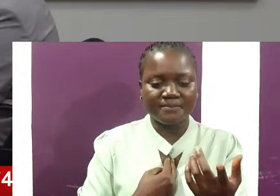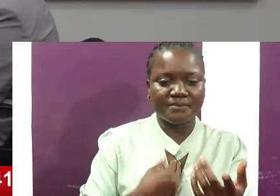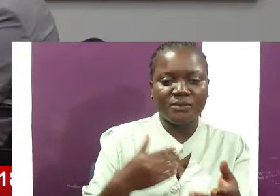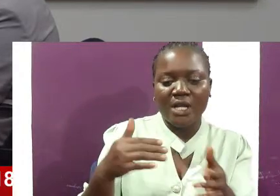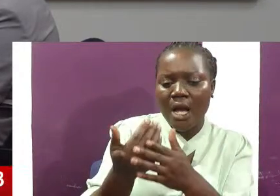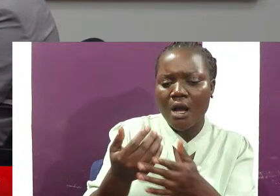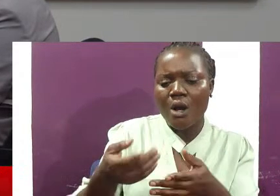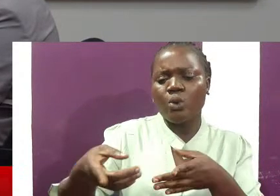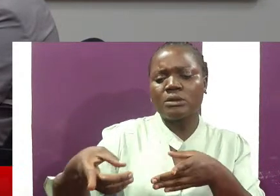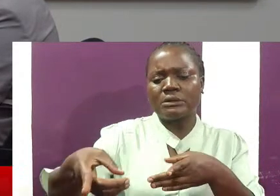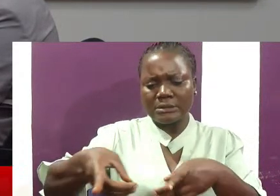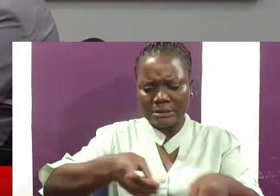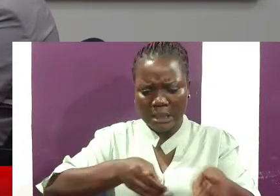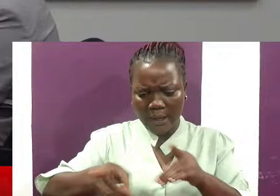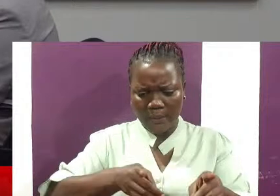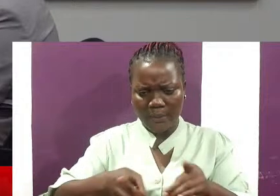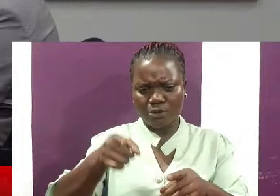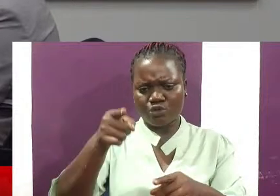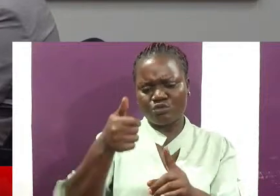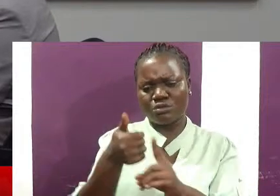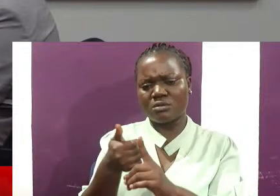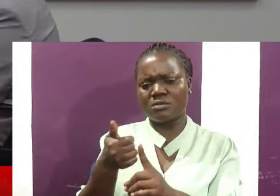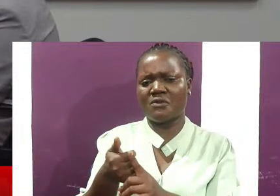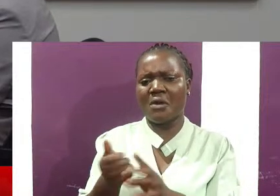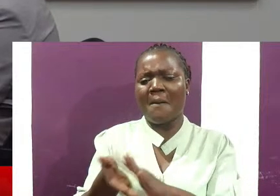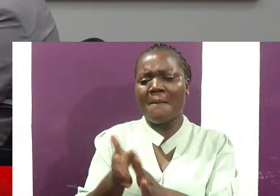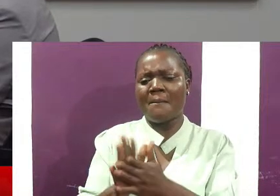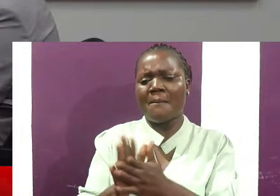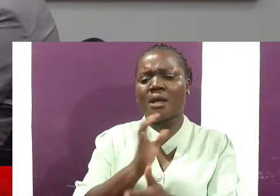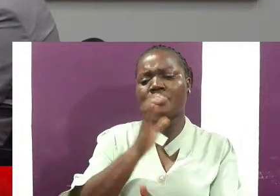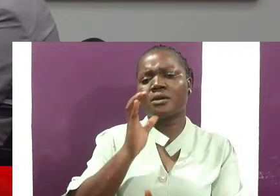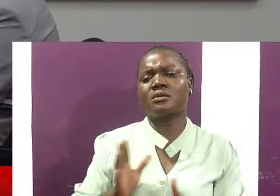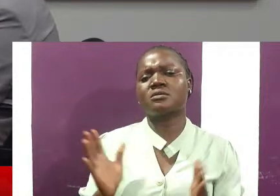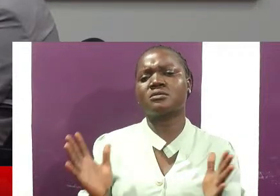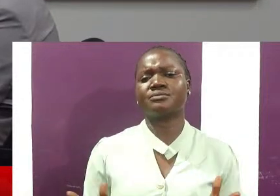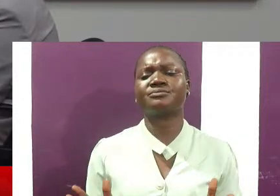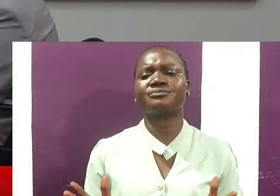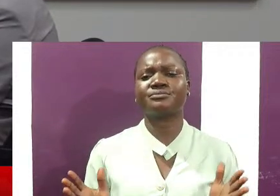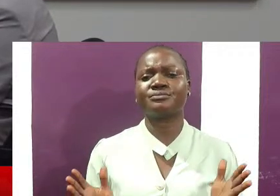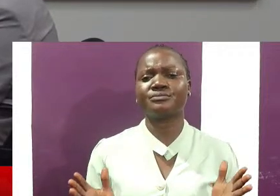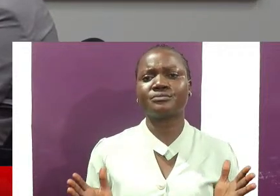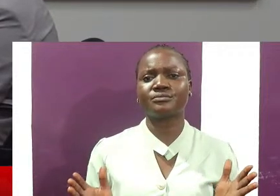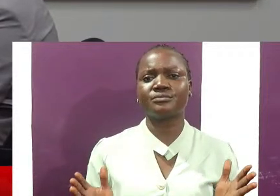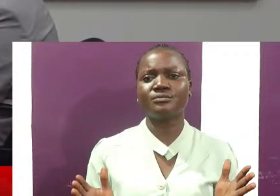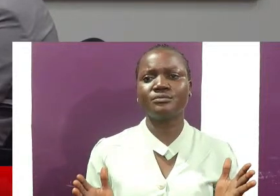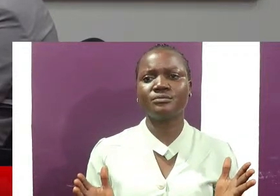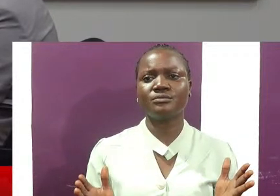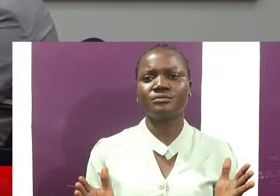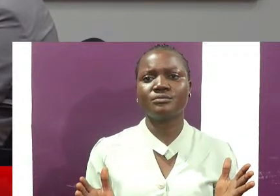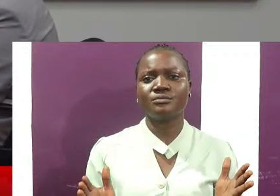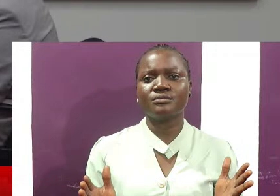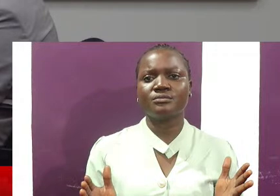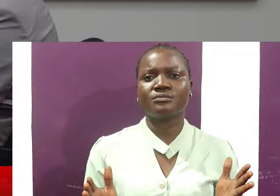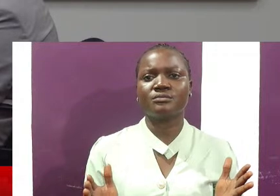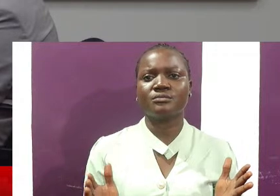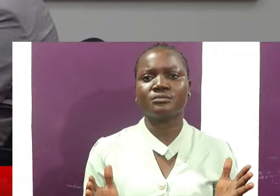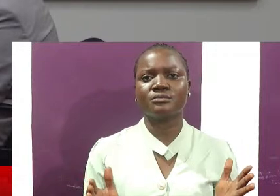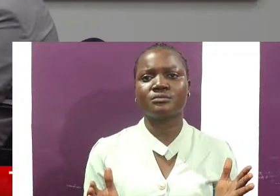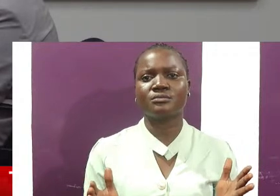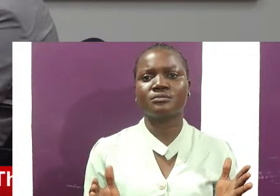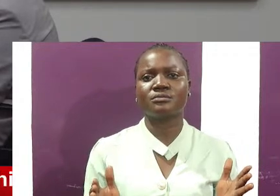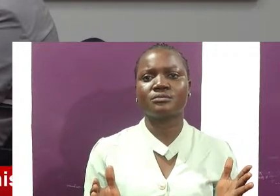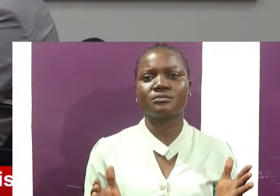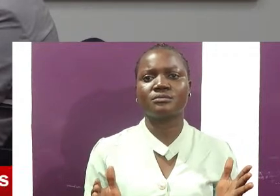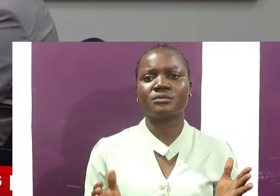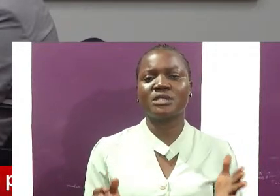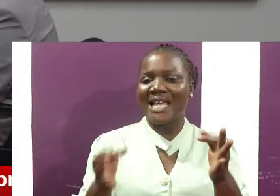Christian. One of the speakers, I think last 2 days or a day before, mentioned that if he had already been